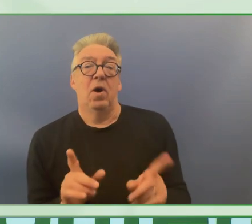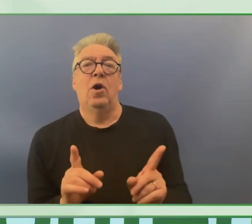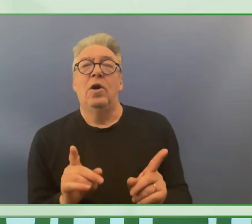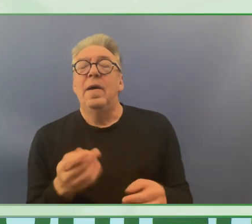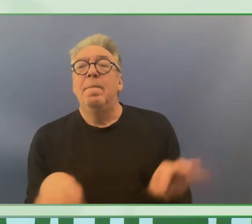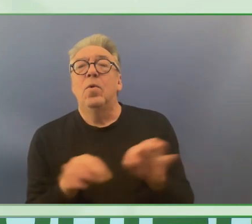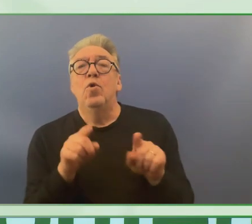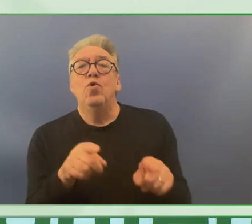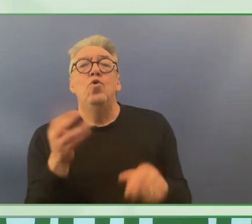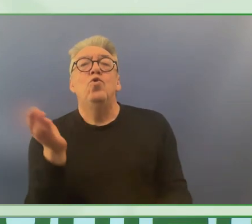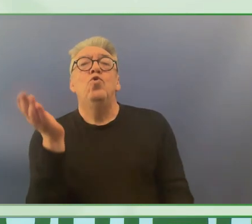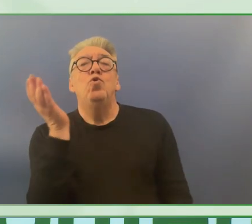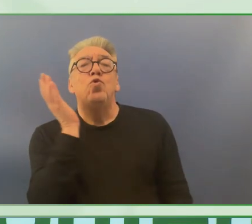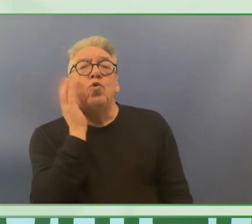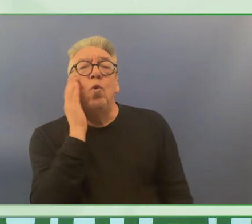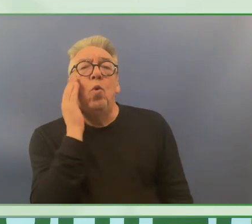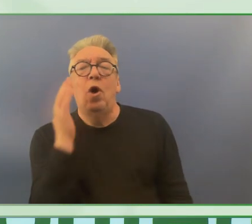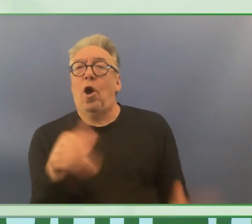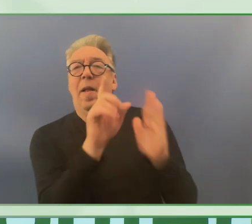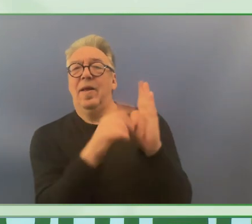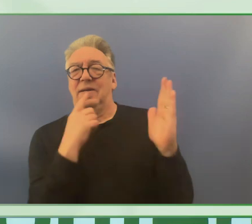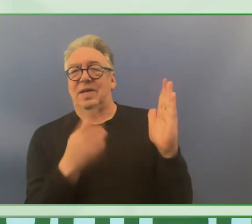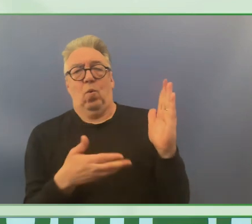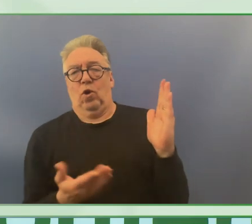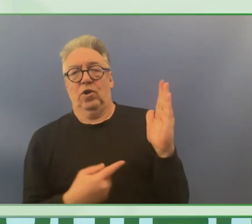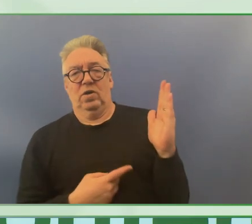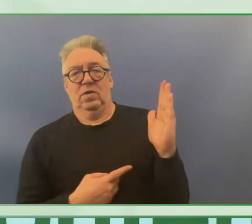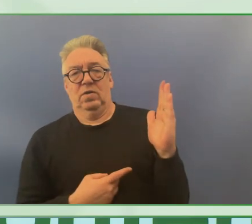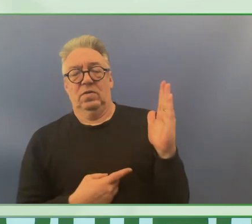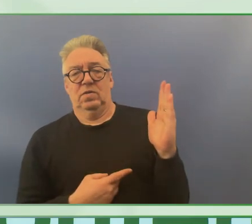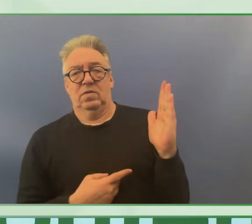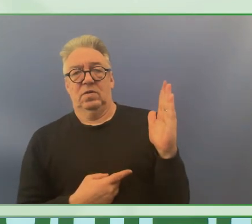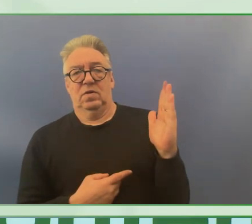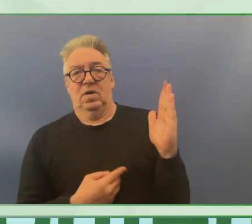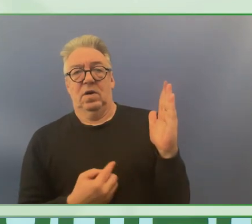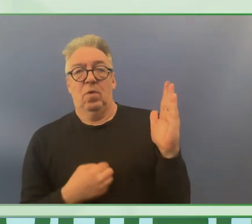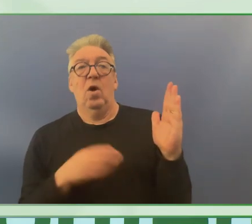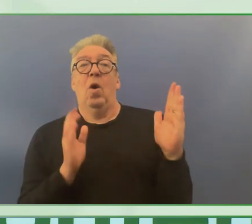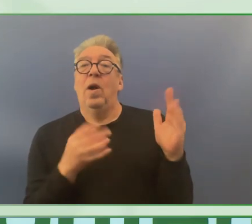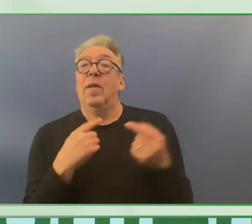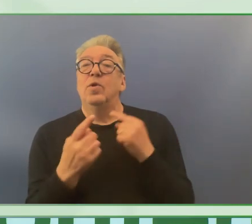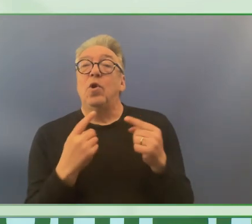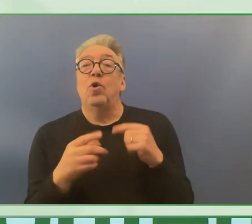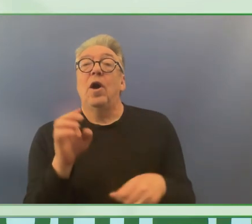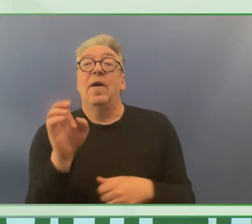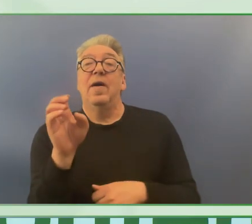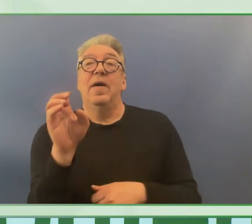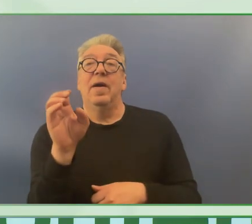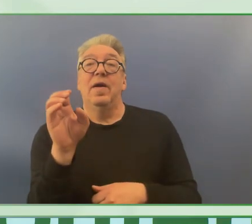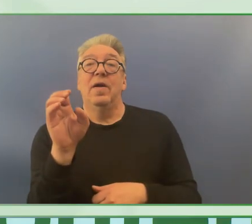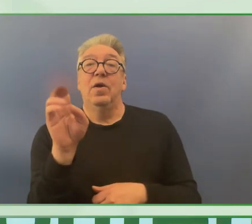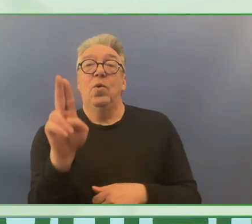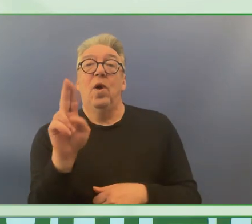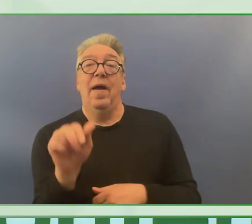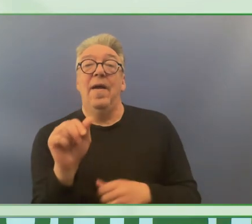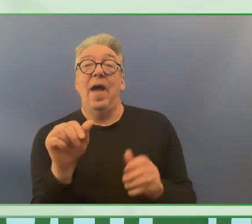what is the legislation climate at the moment. And while we're going to talk about the UA Act, there is AI legislation coming up across